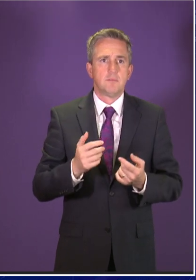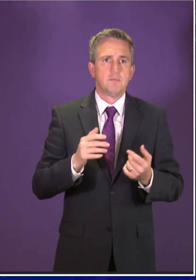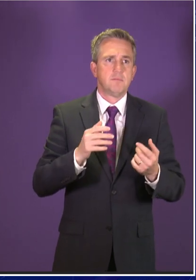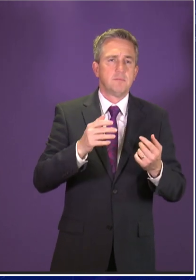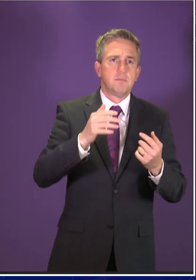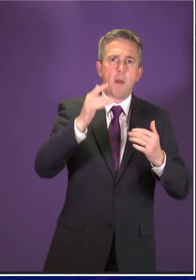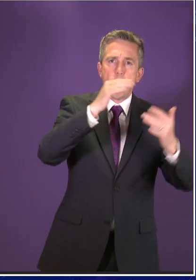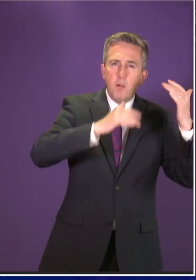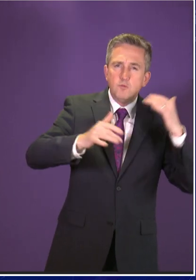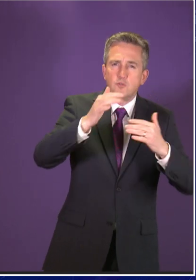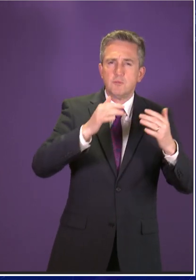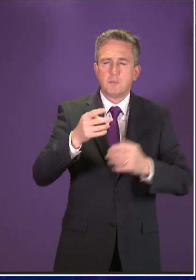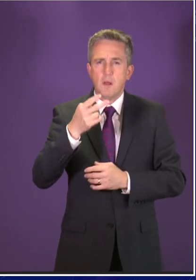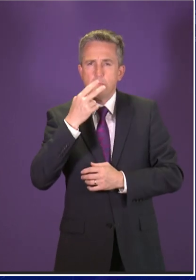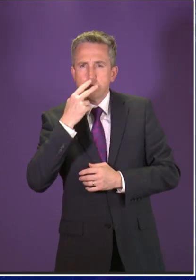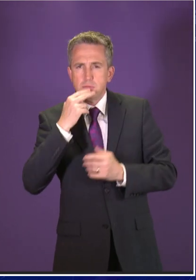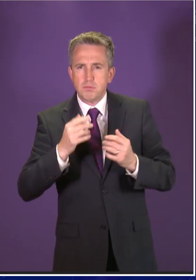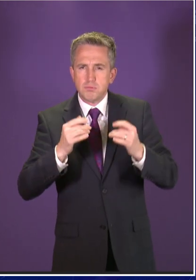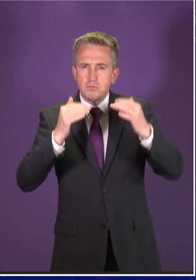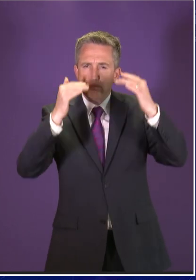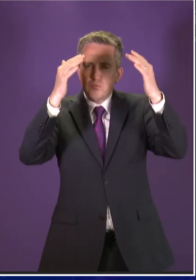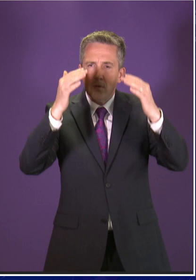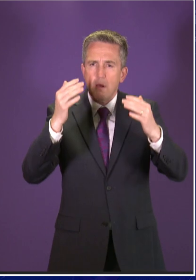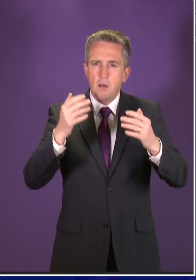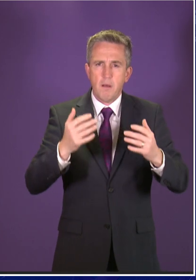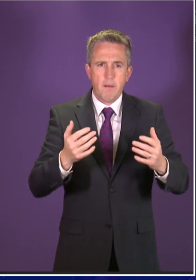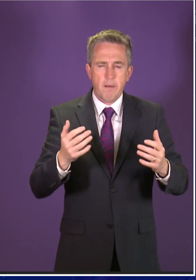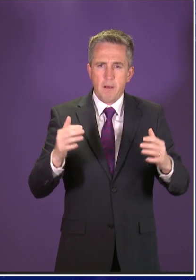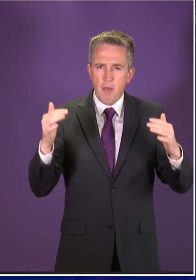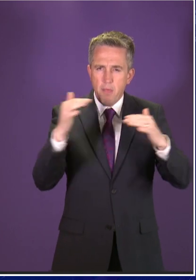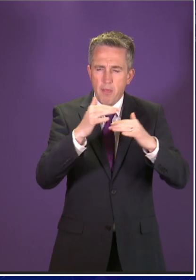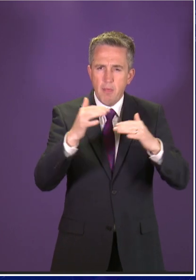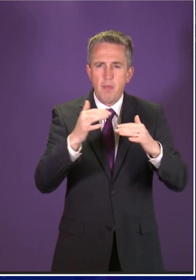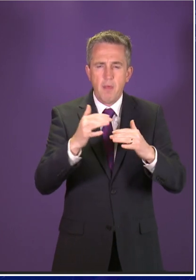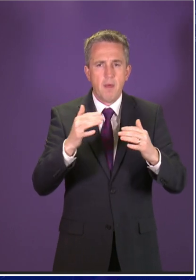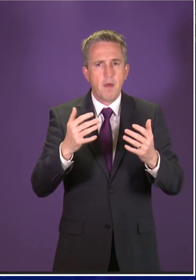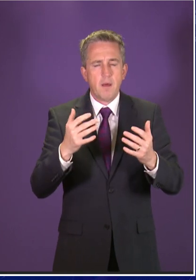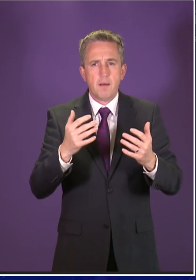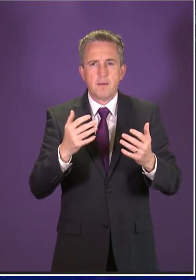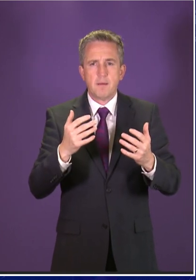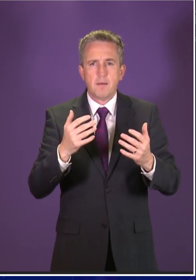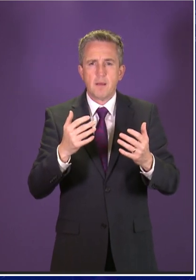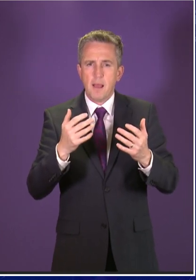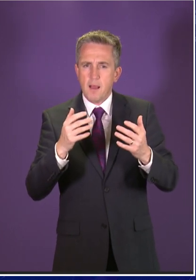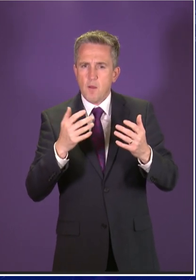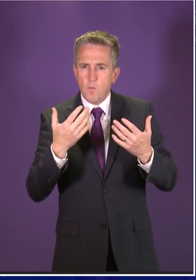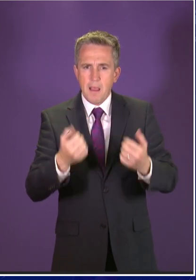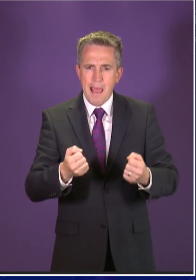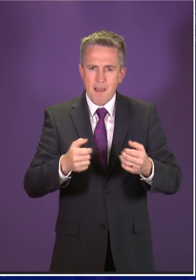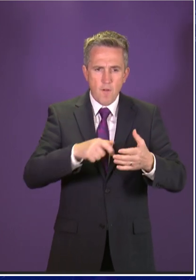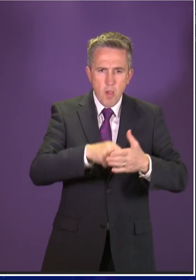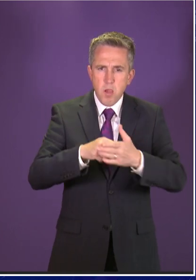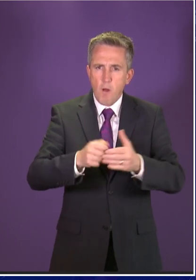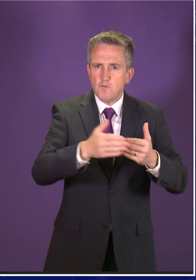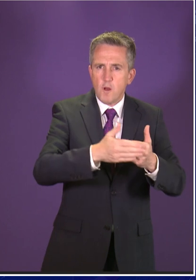and cigarette advertising and ambulances to clear our highways of carnage. It counts special locks for our